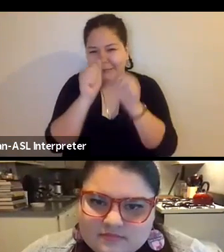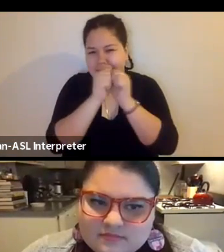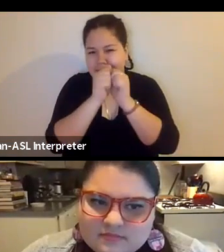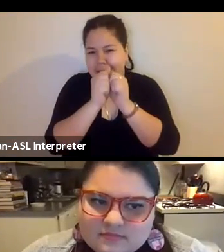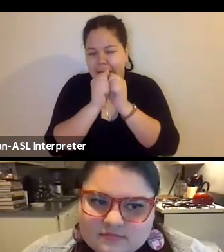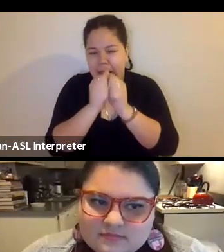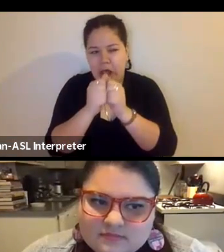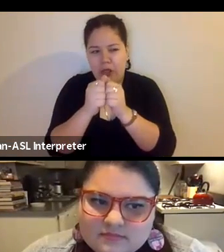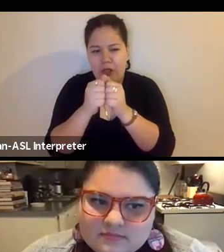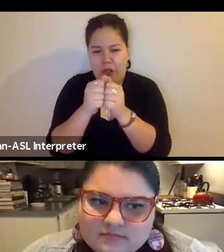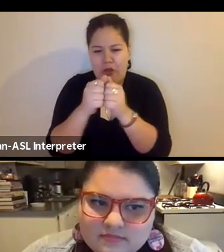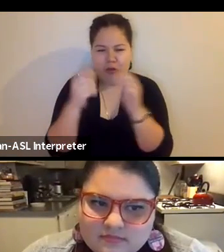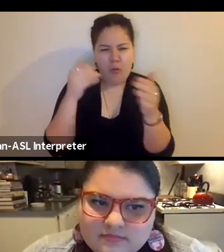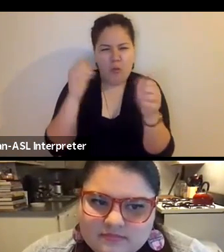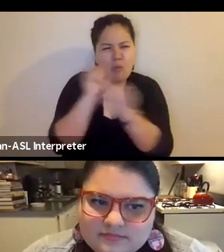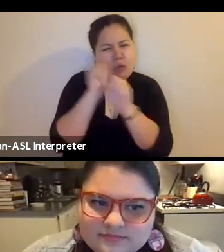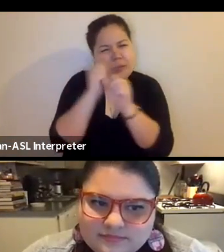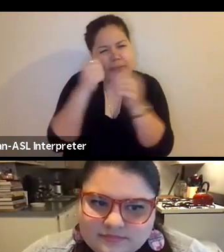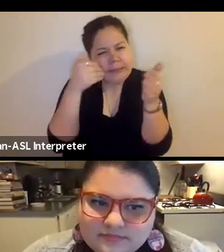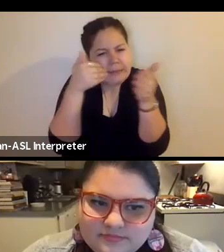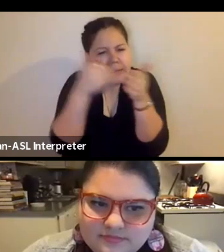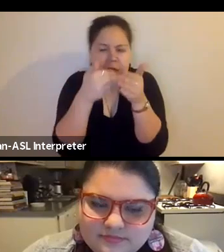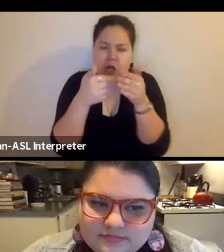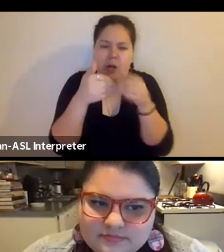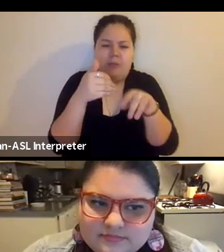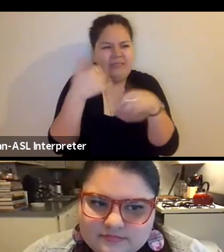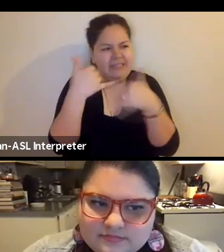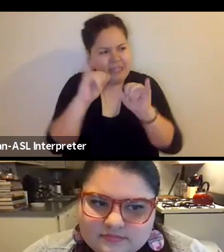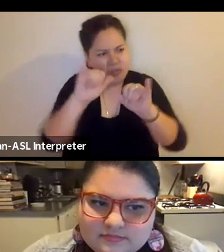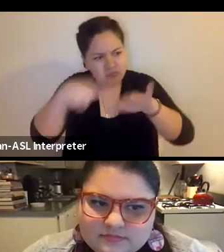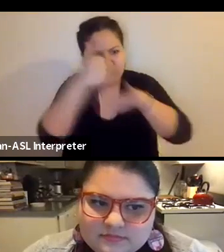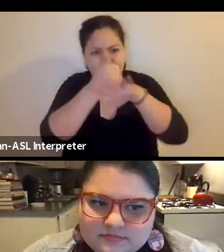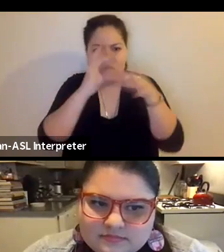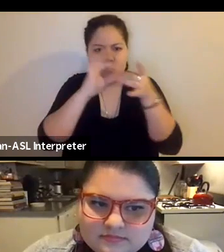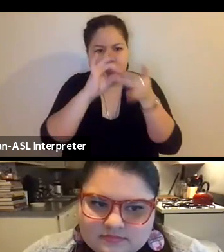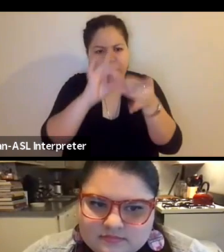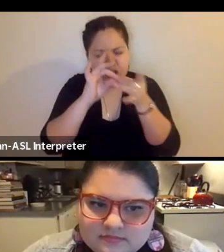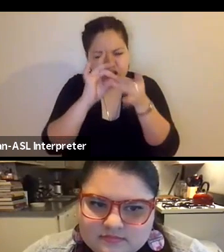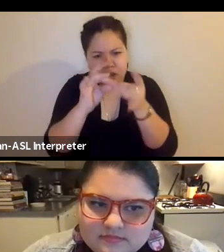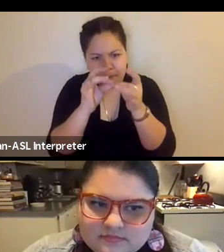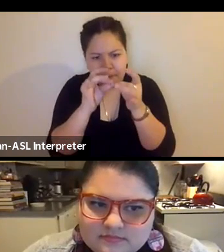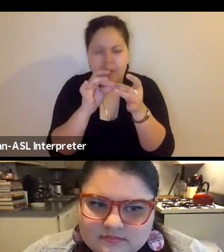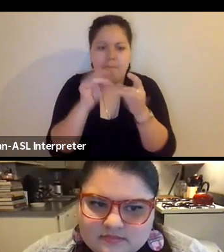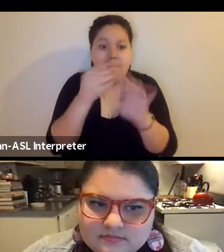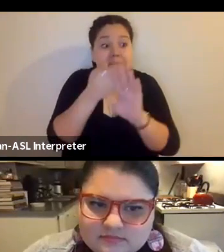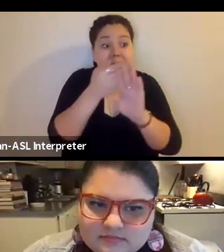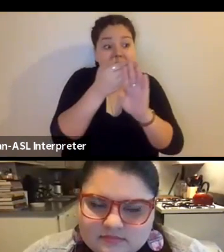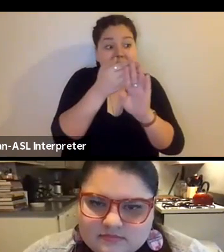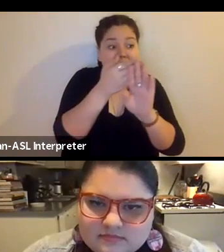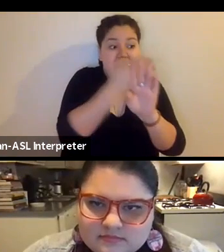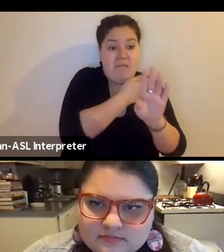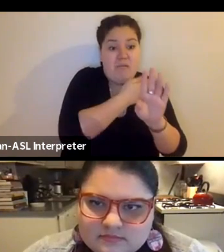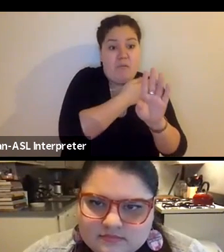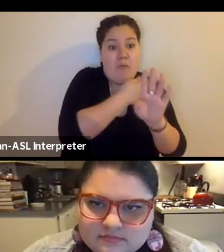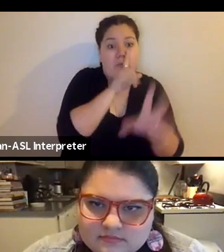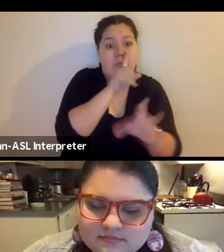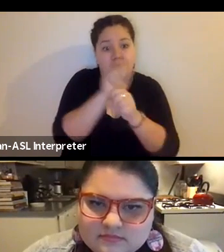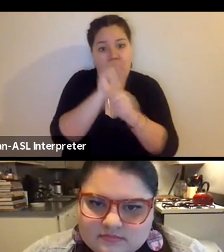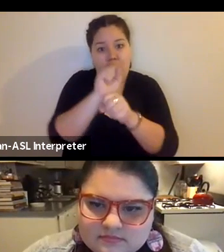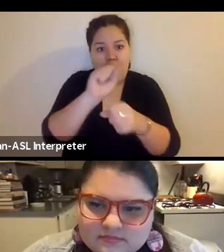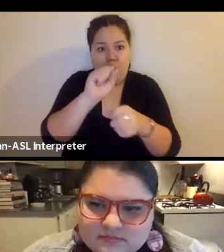in proximity to one another, developing a relationship prior to negotiations actually happening.